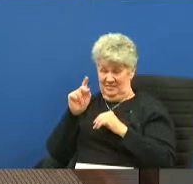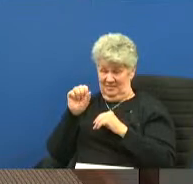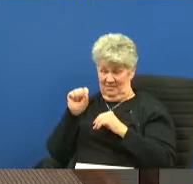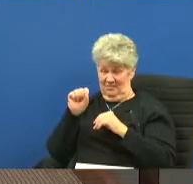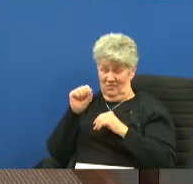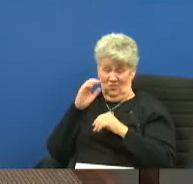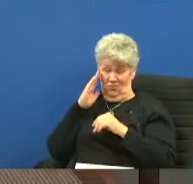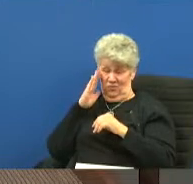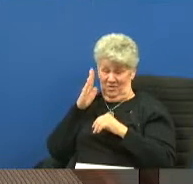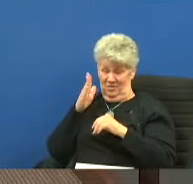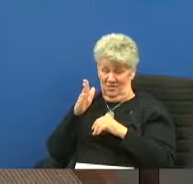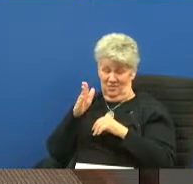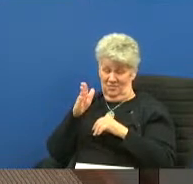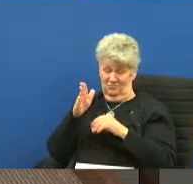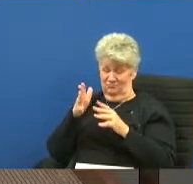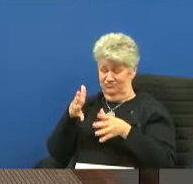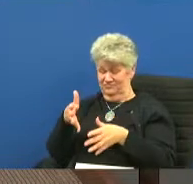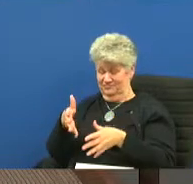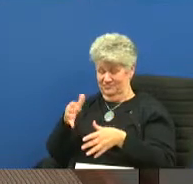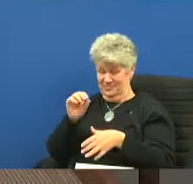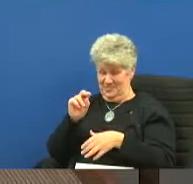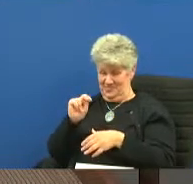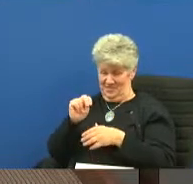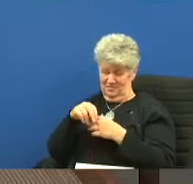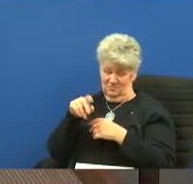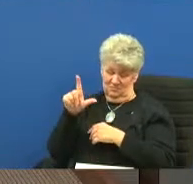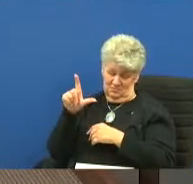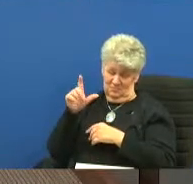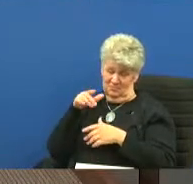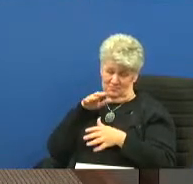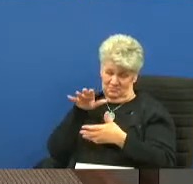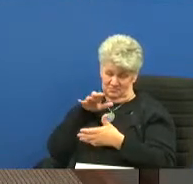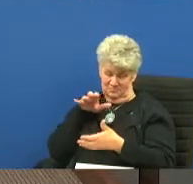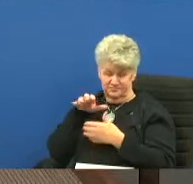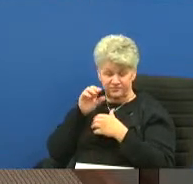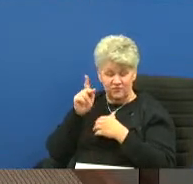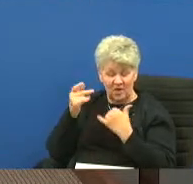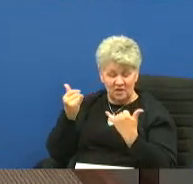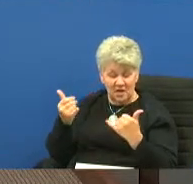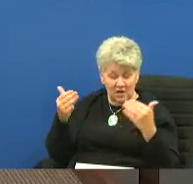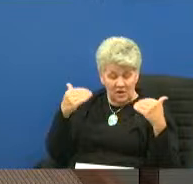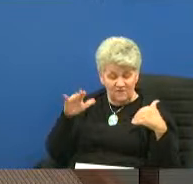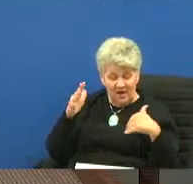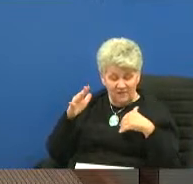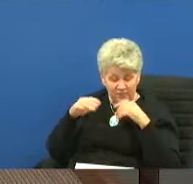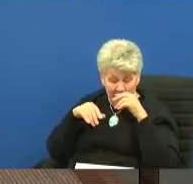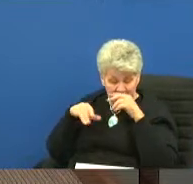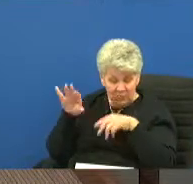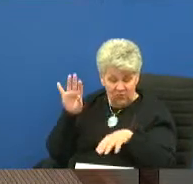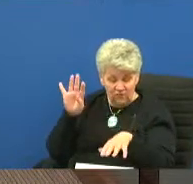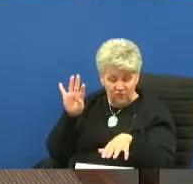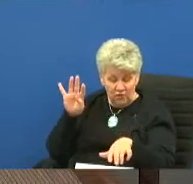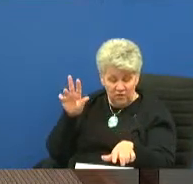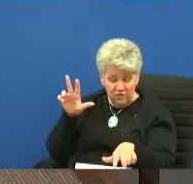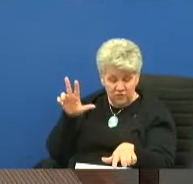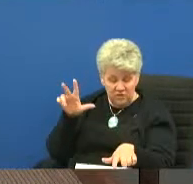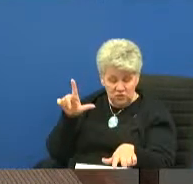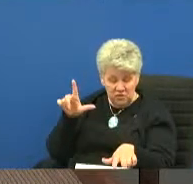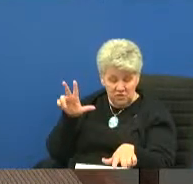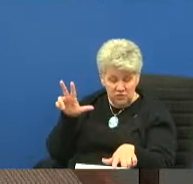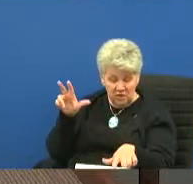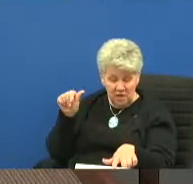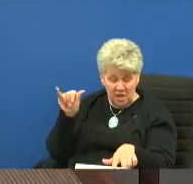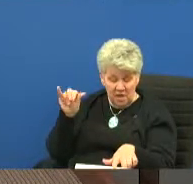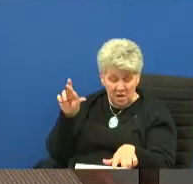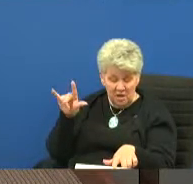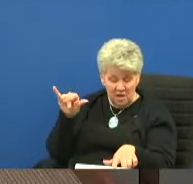on, item number 5, case 3424, 4323 Airline Highway to rezone property from heavy commercial C2 to